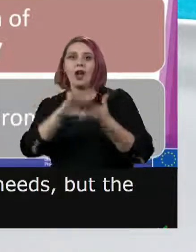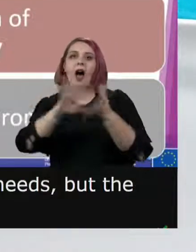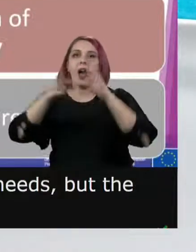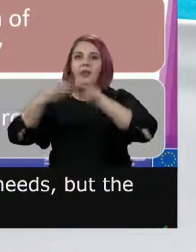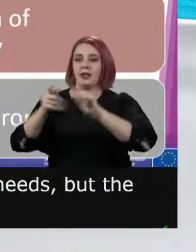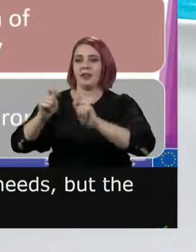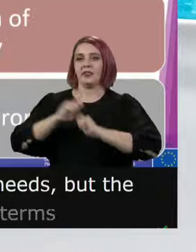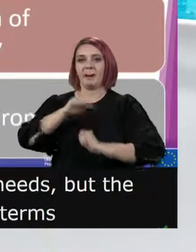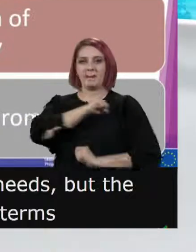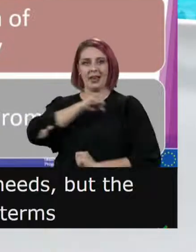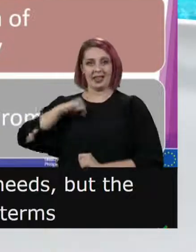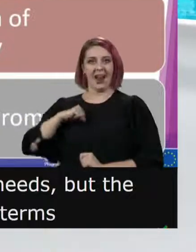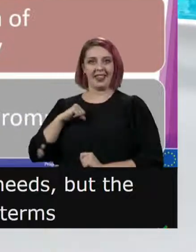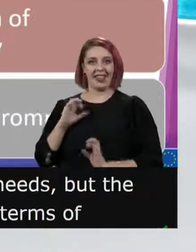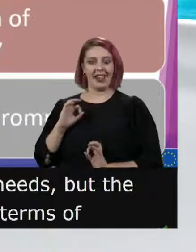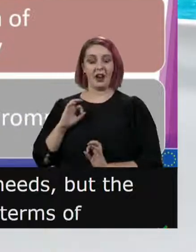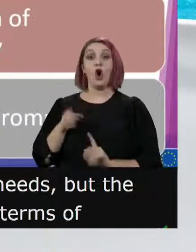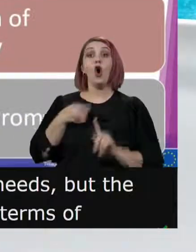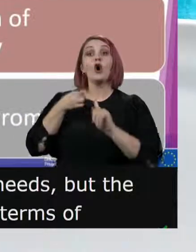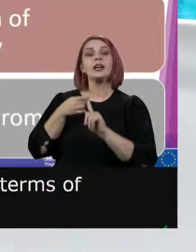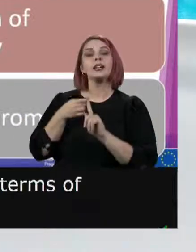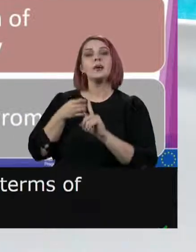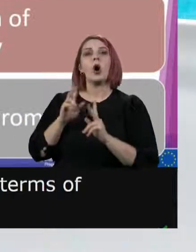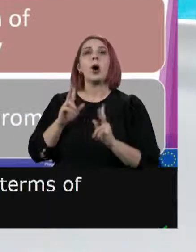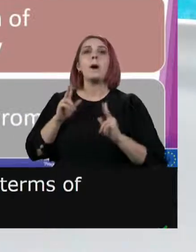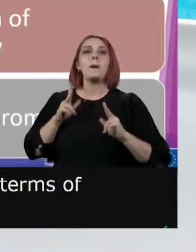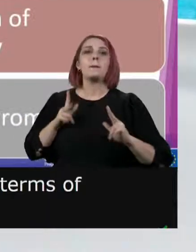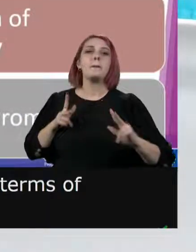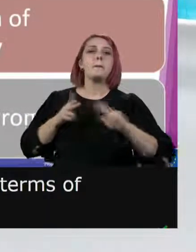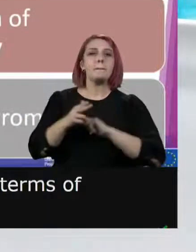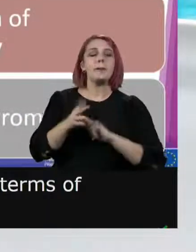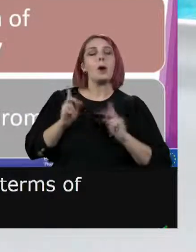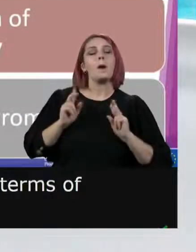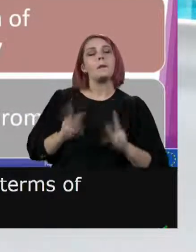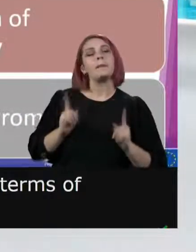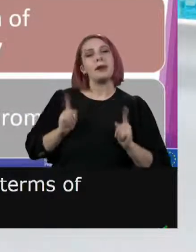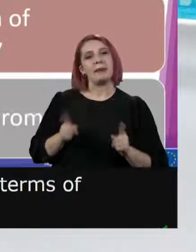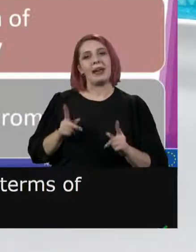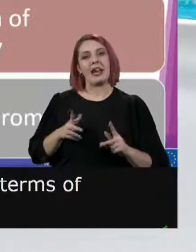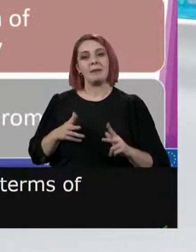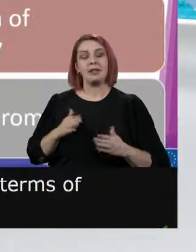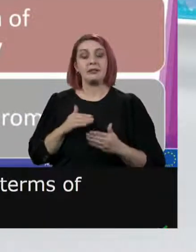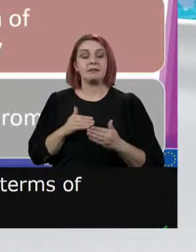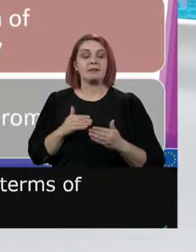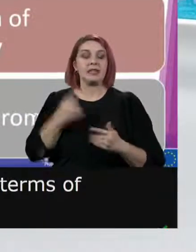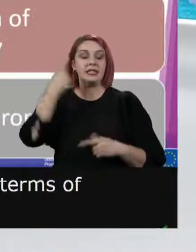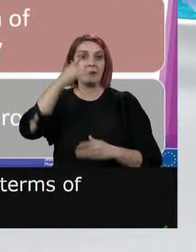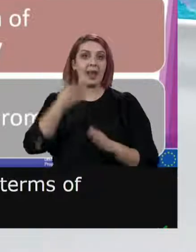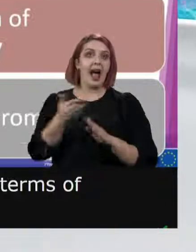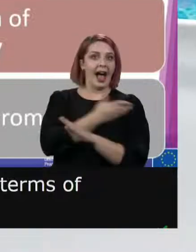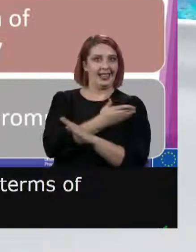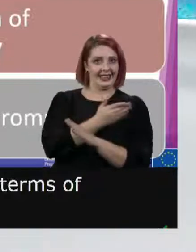needs, anticipating needs. It supported autonomous mobility.